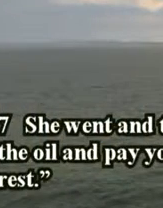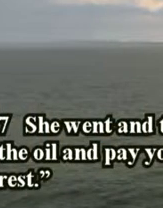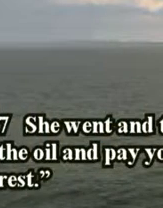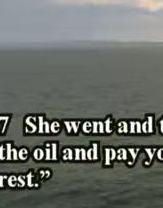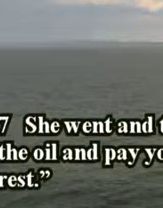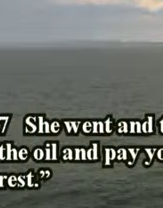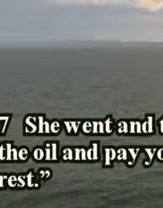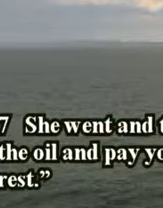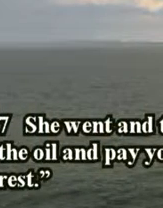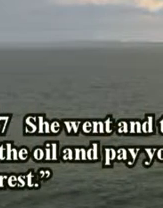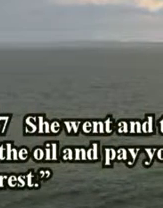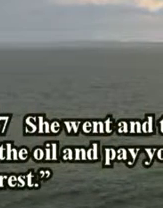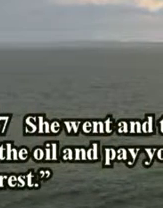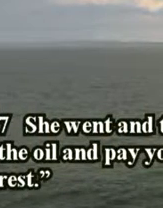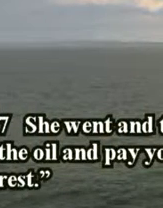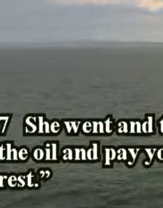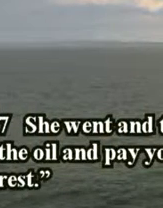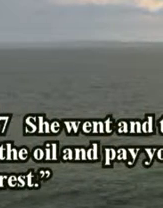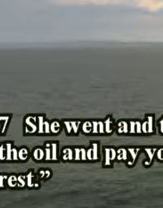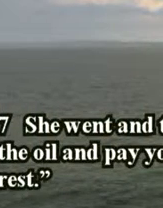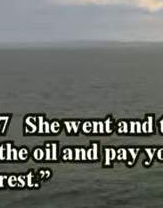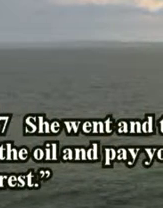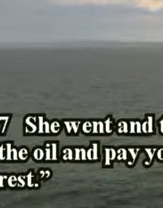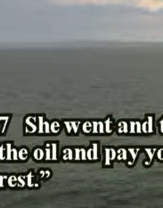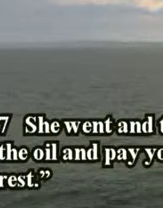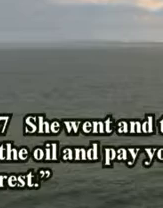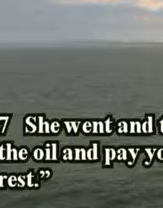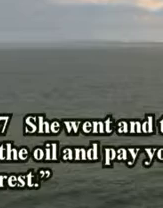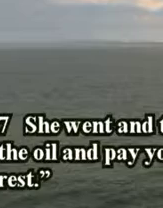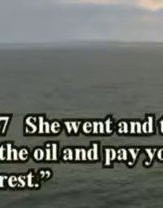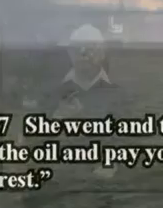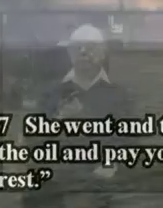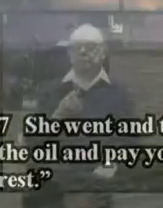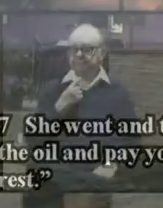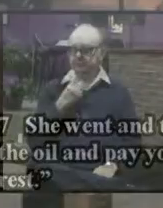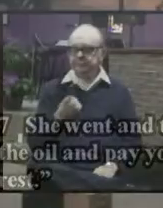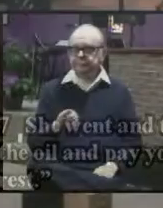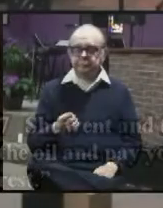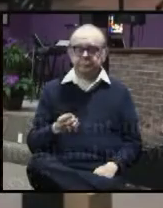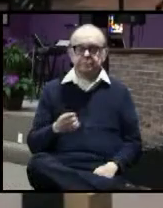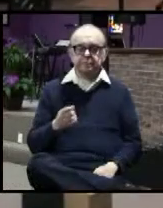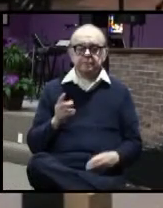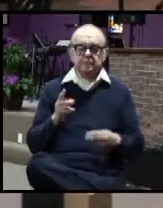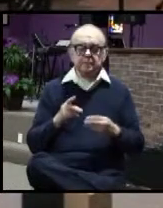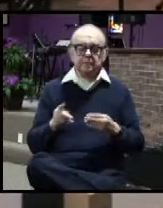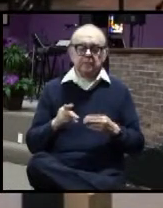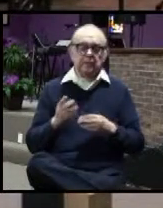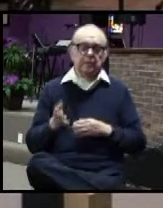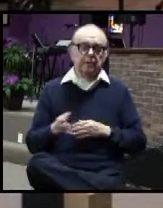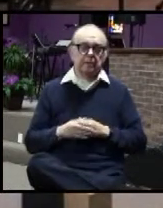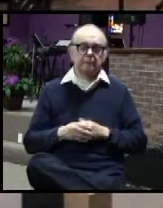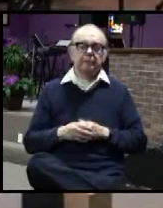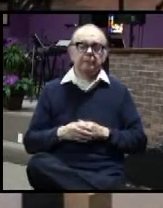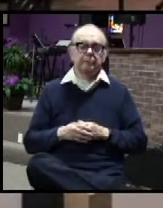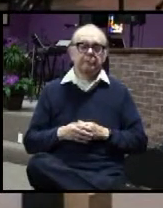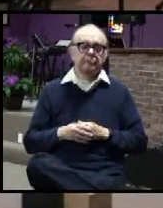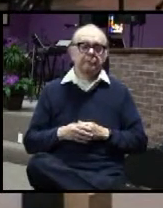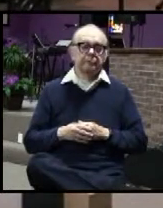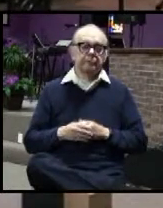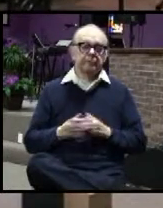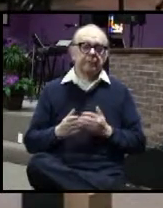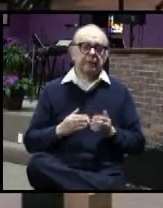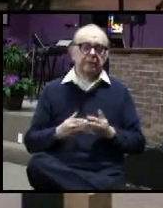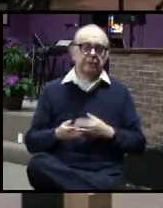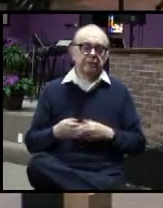left." Okay? I like to say that there's a parable in there. Even though it's in the Old